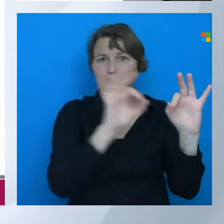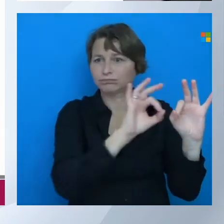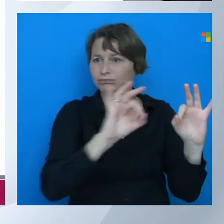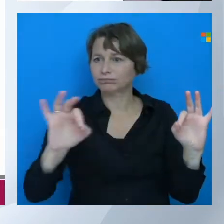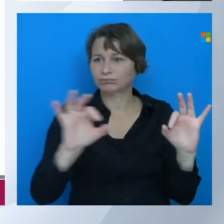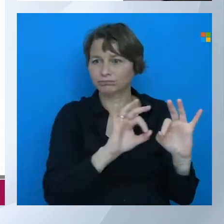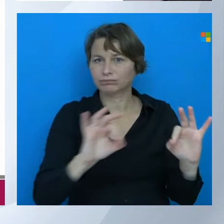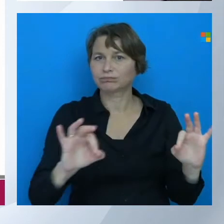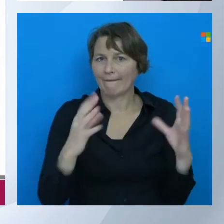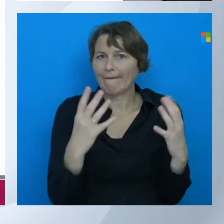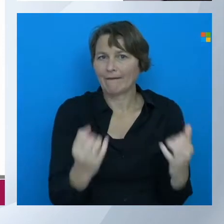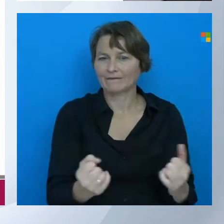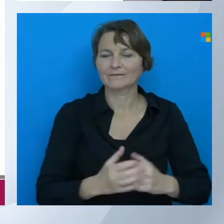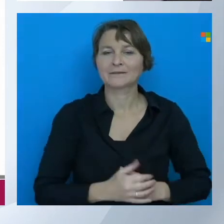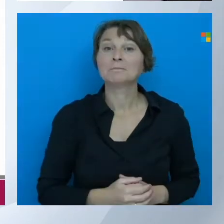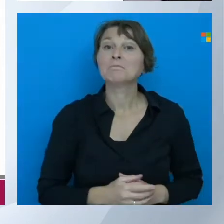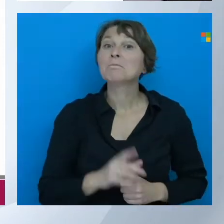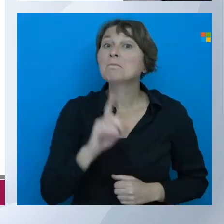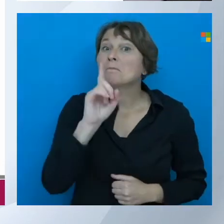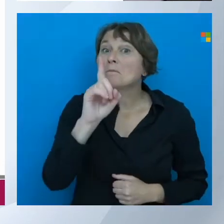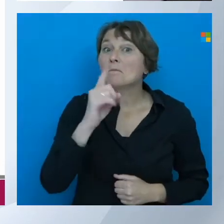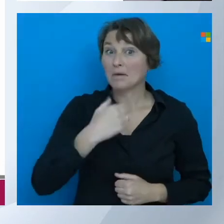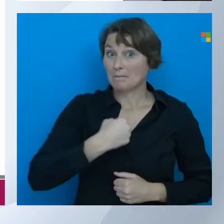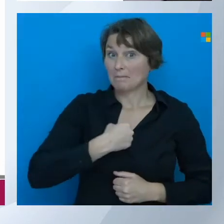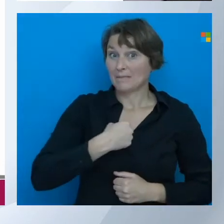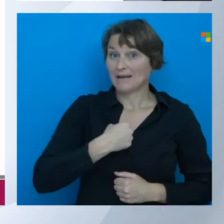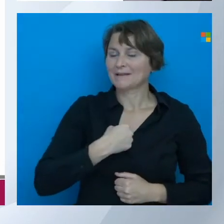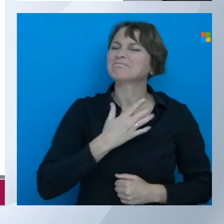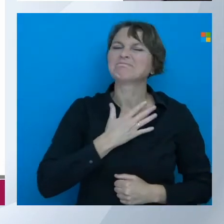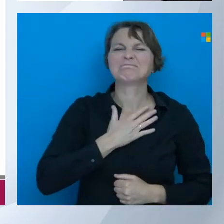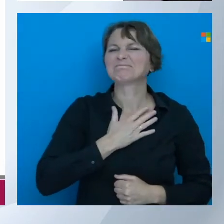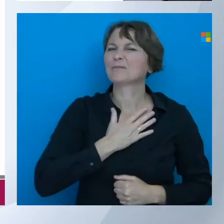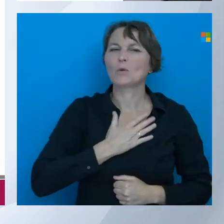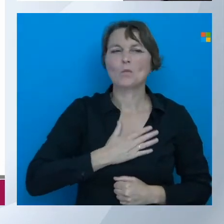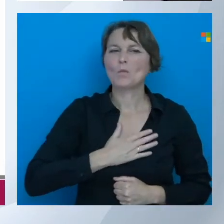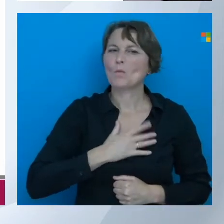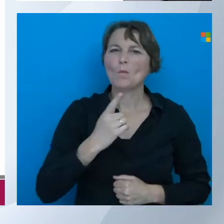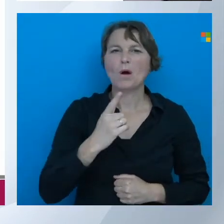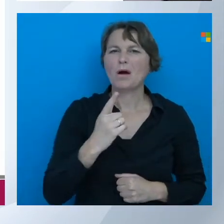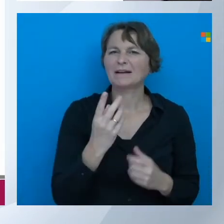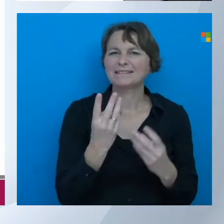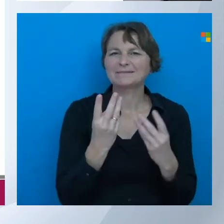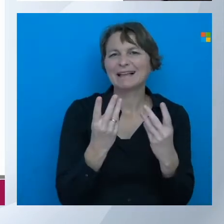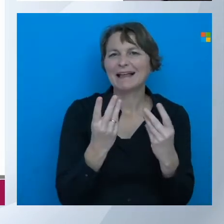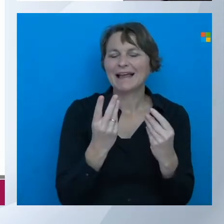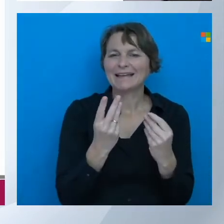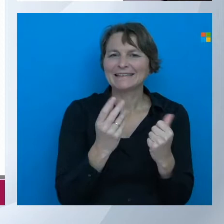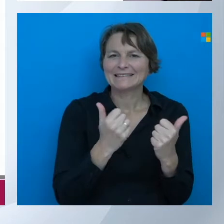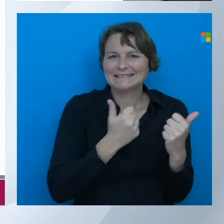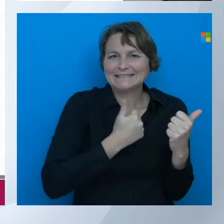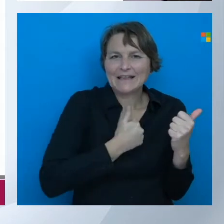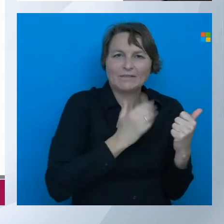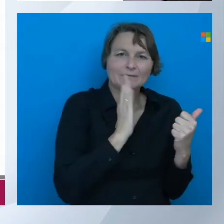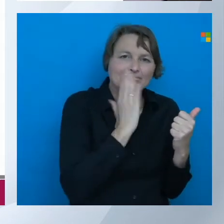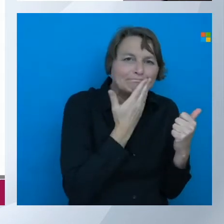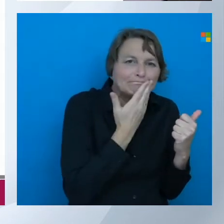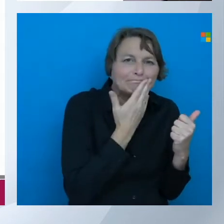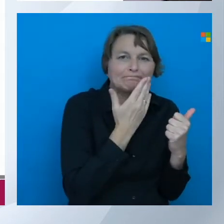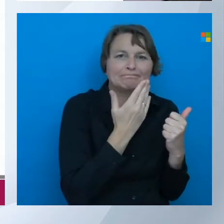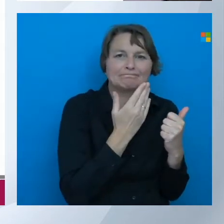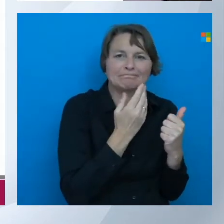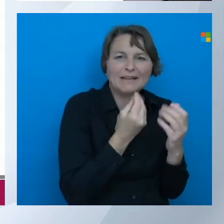in my case, I didn't want to have sensitive information like secrets,